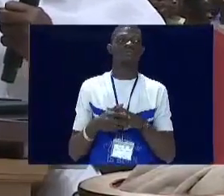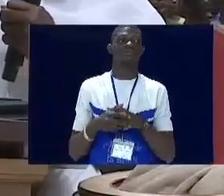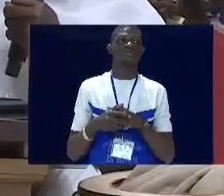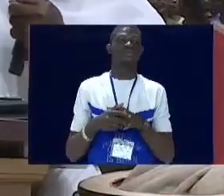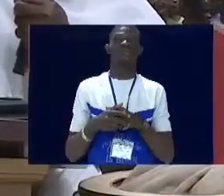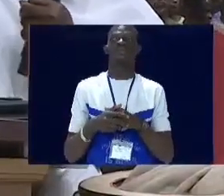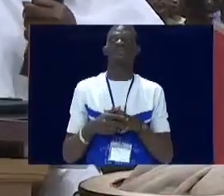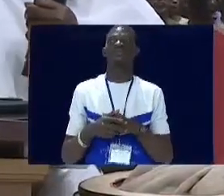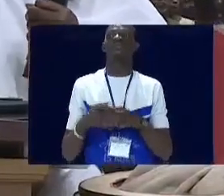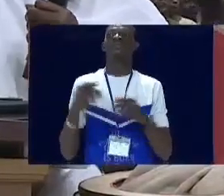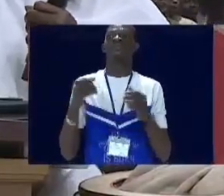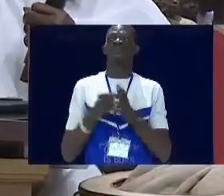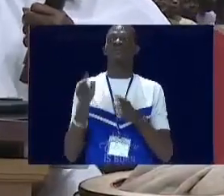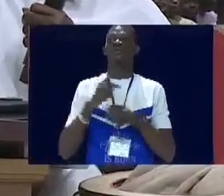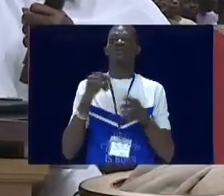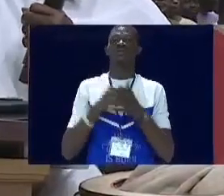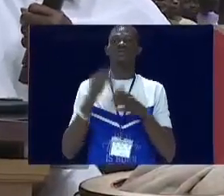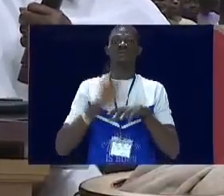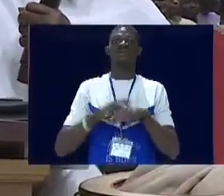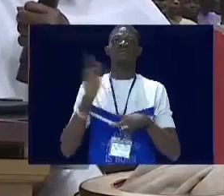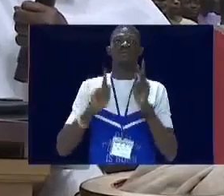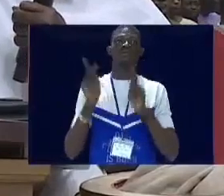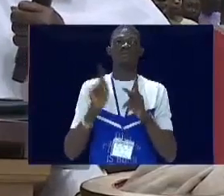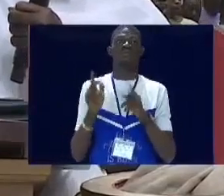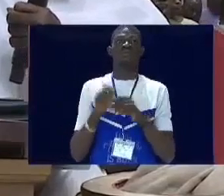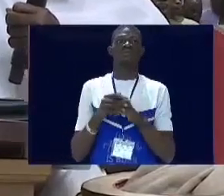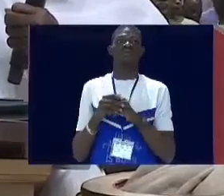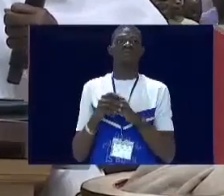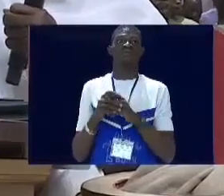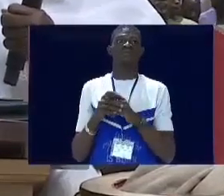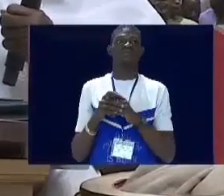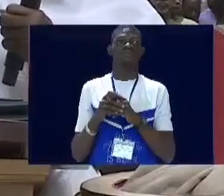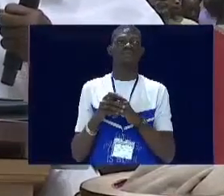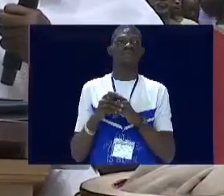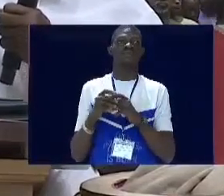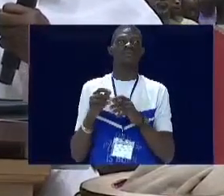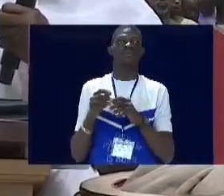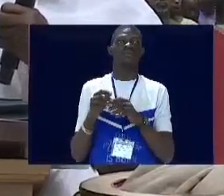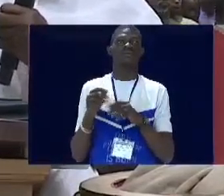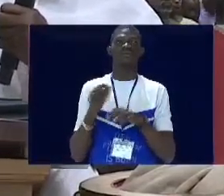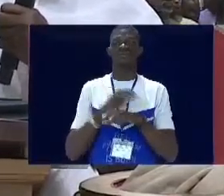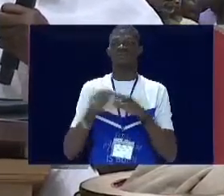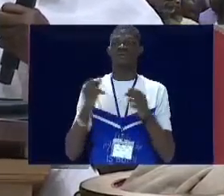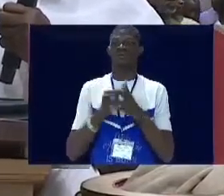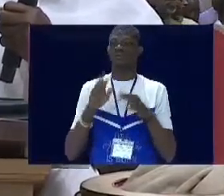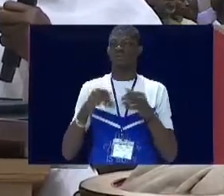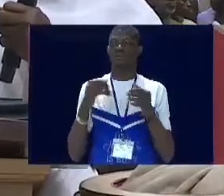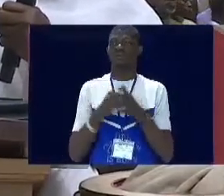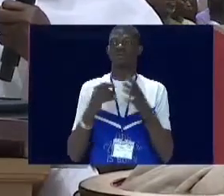You can use it on people, but don't give it out.